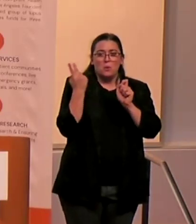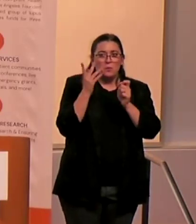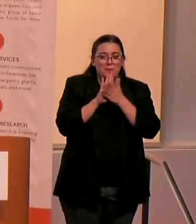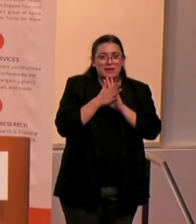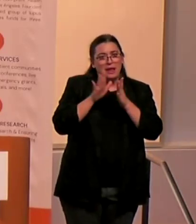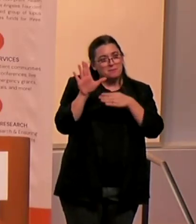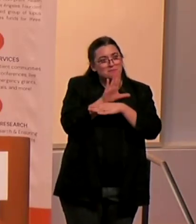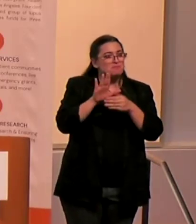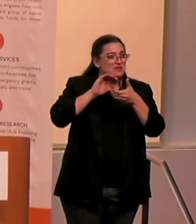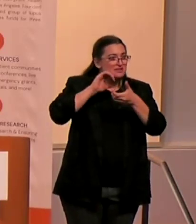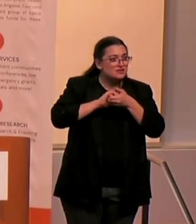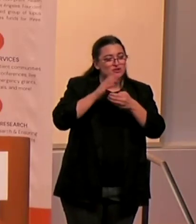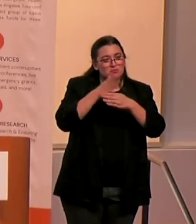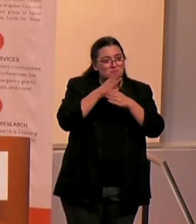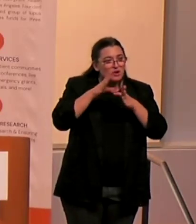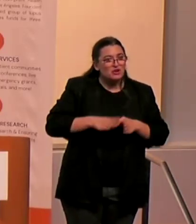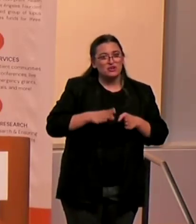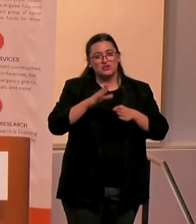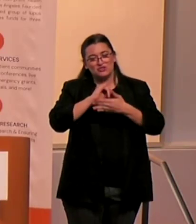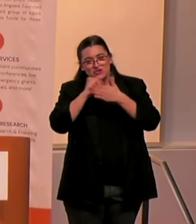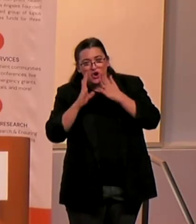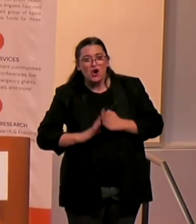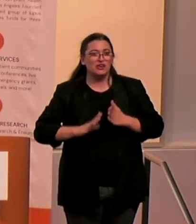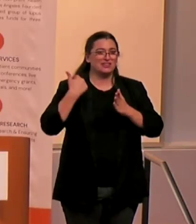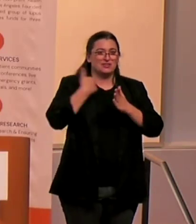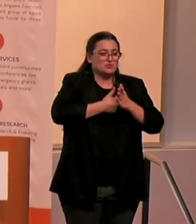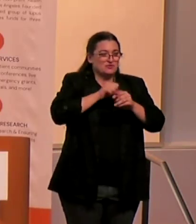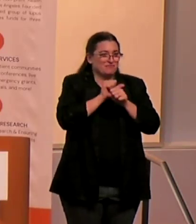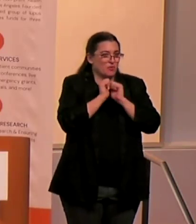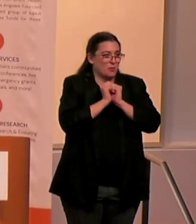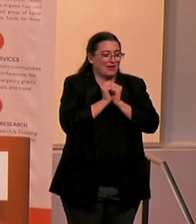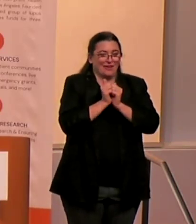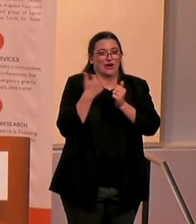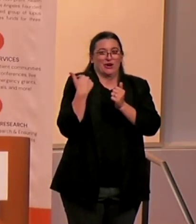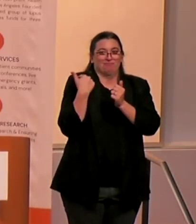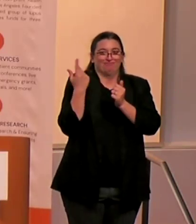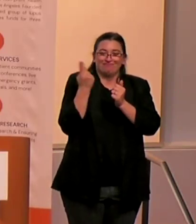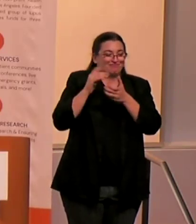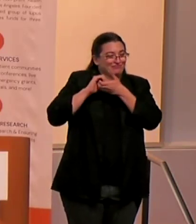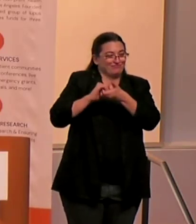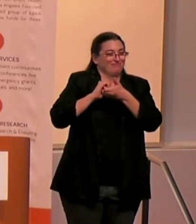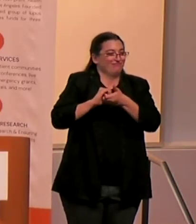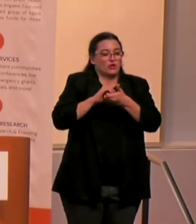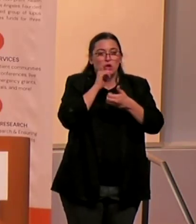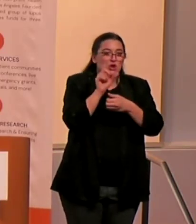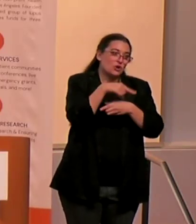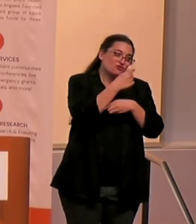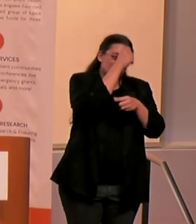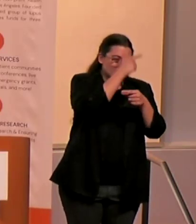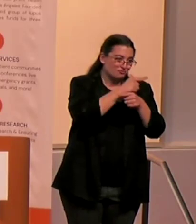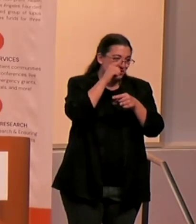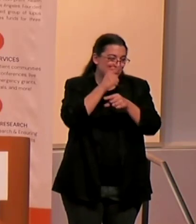and we became artists together, and we just have become collaborators, and we're not just brother and sister.